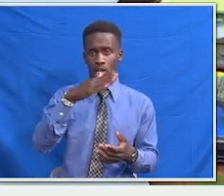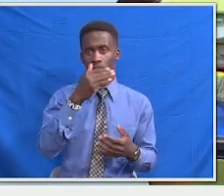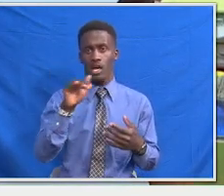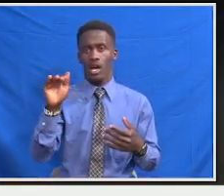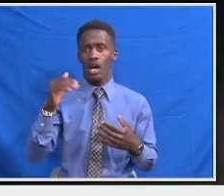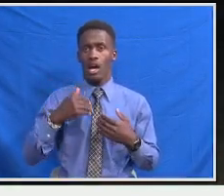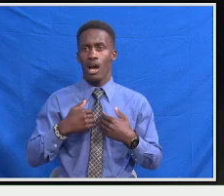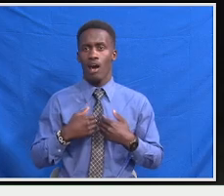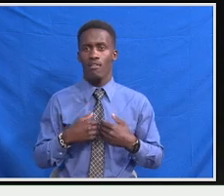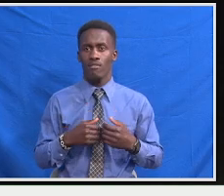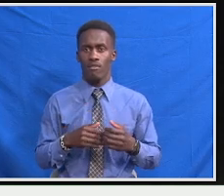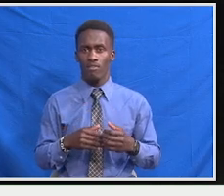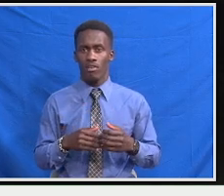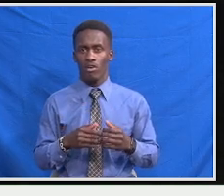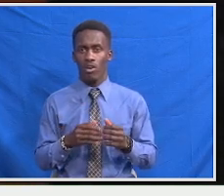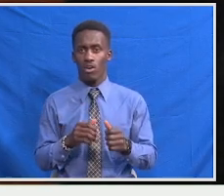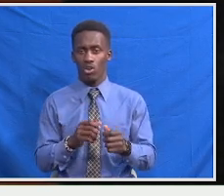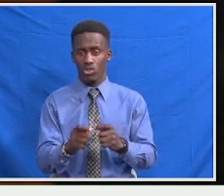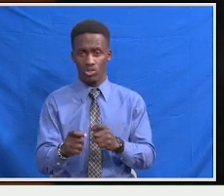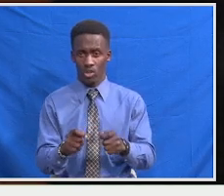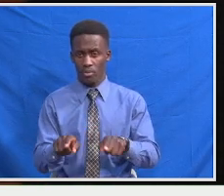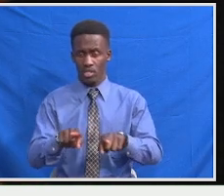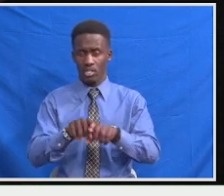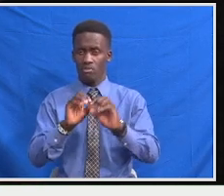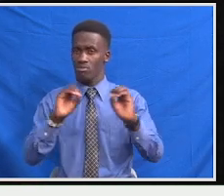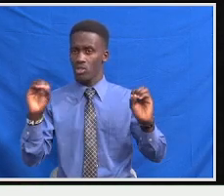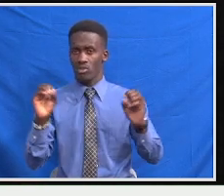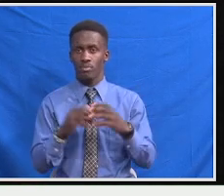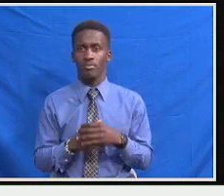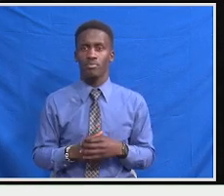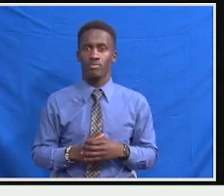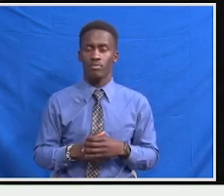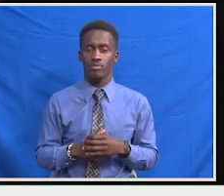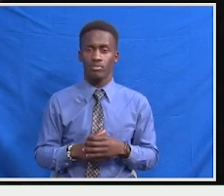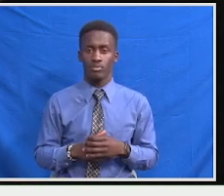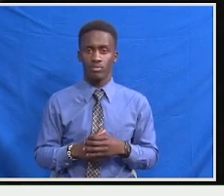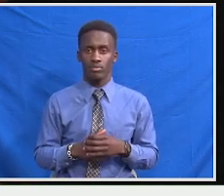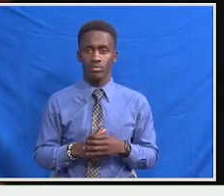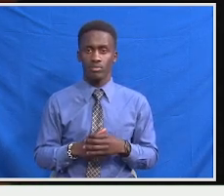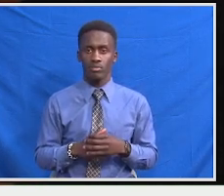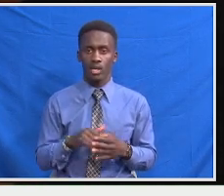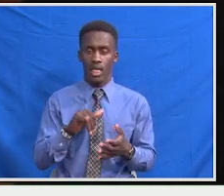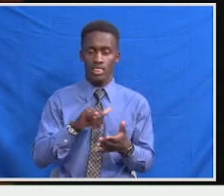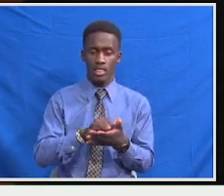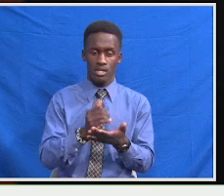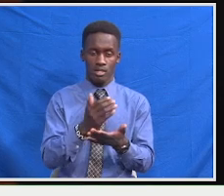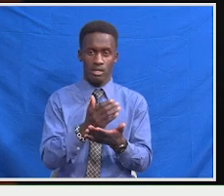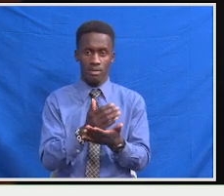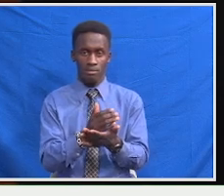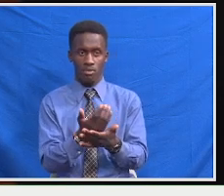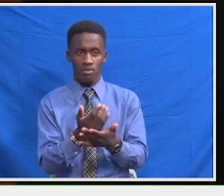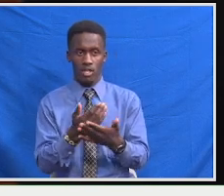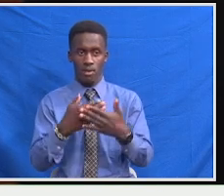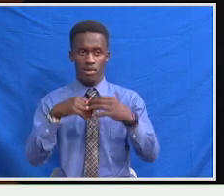the matter. There was a resolution by the National Assembly, my lord, that impeached the Deputy